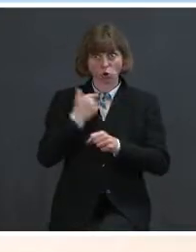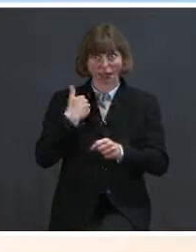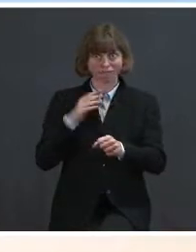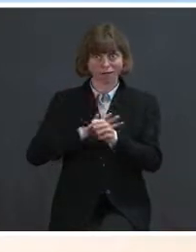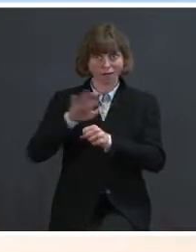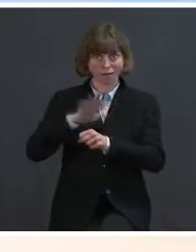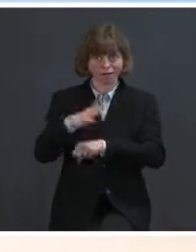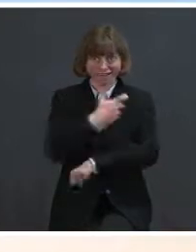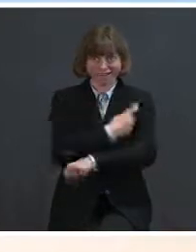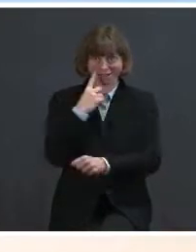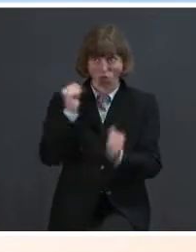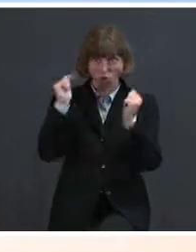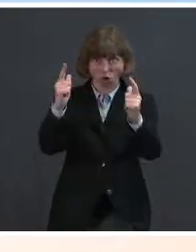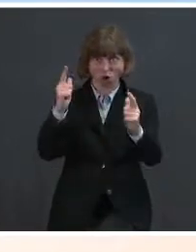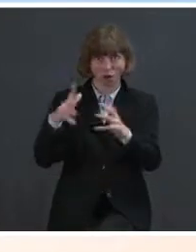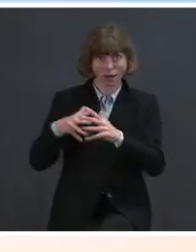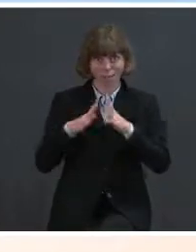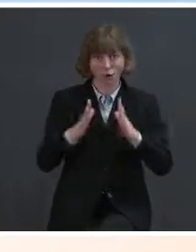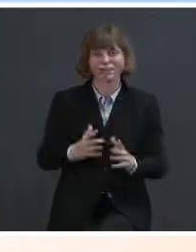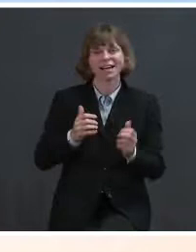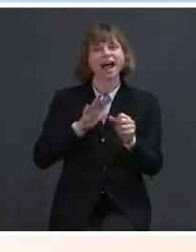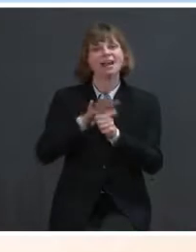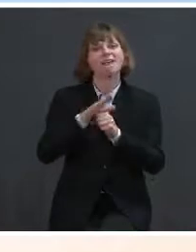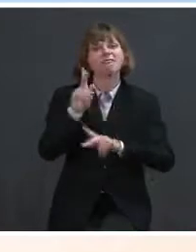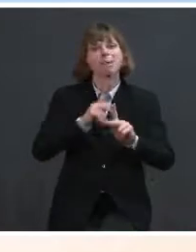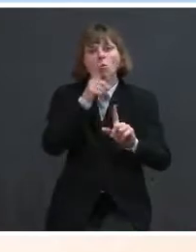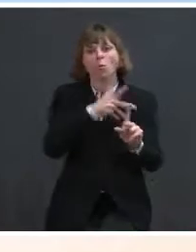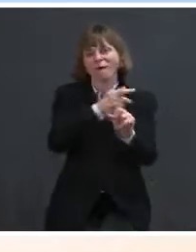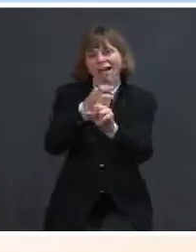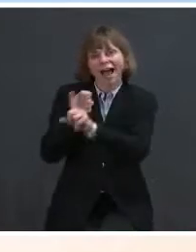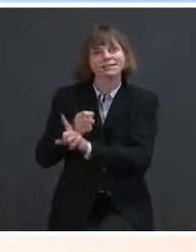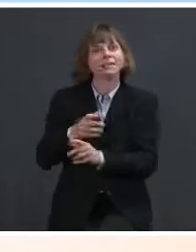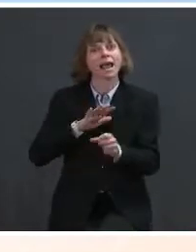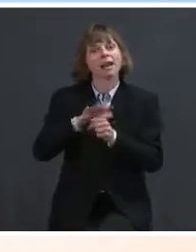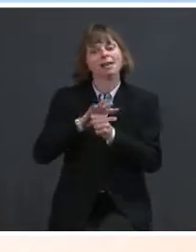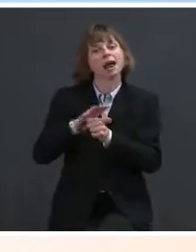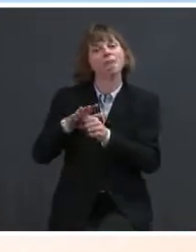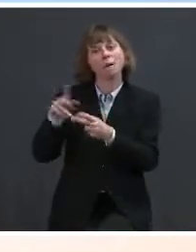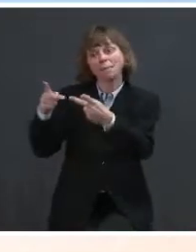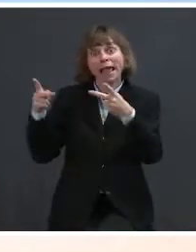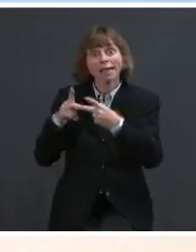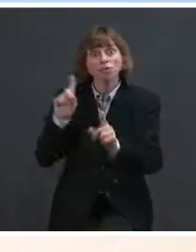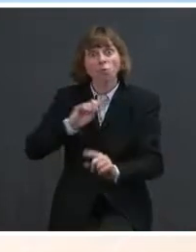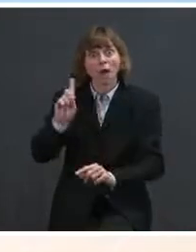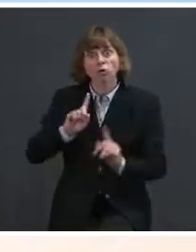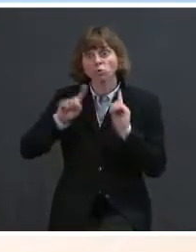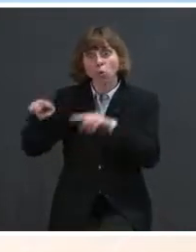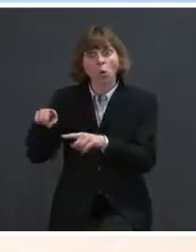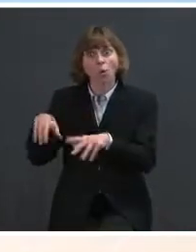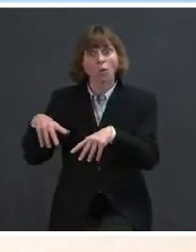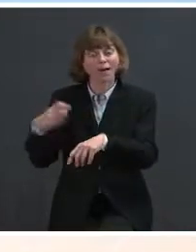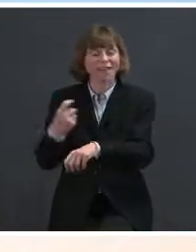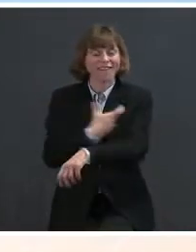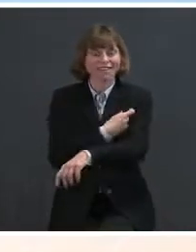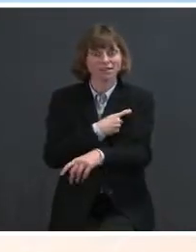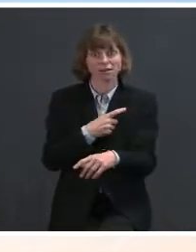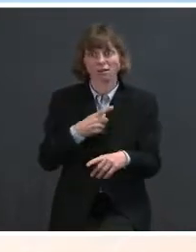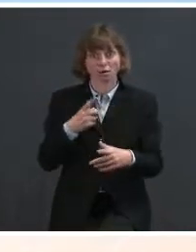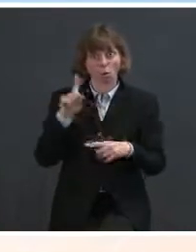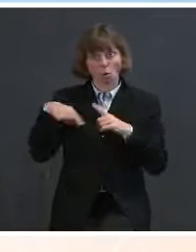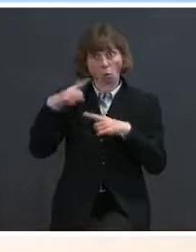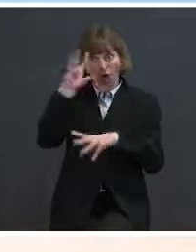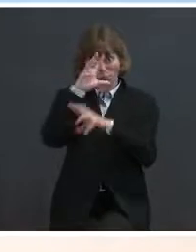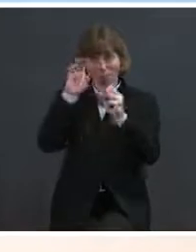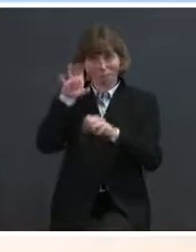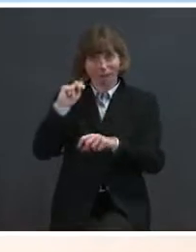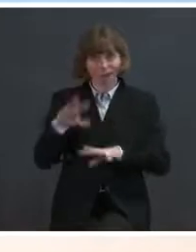to vaccinate Americans, enough vaccinators, enough vaccine locations. None of that was in place when the president took office. And certainly that's on distribution